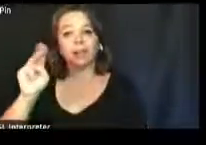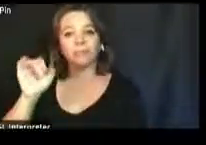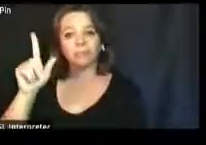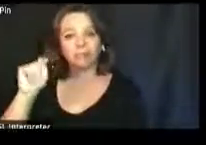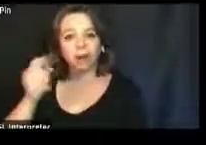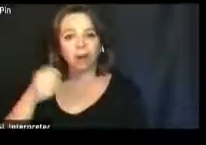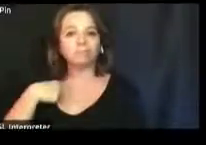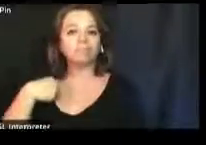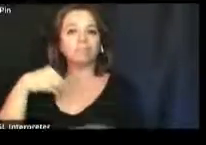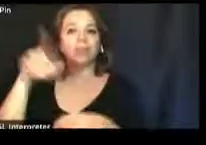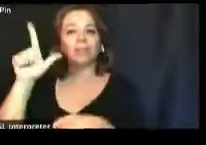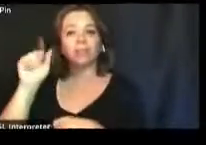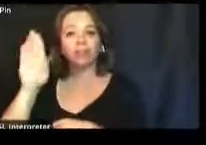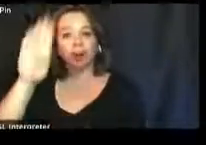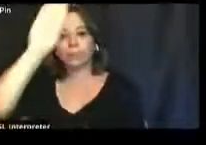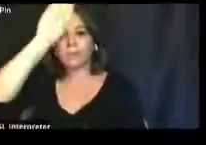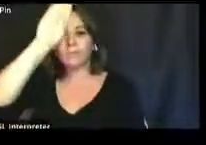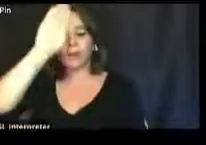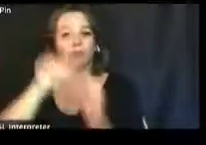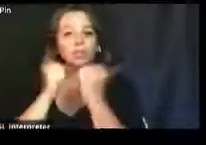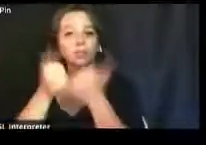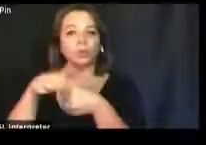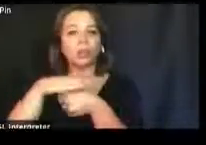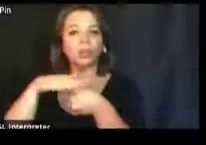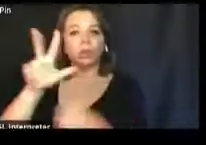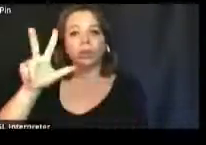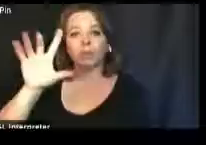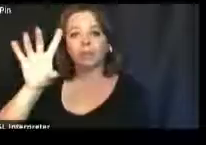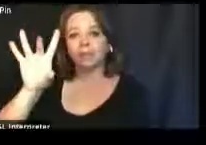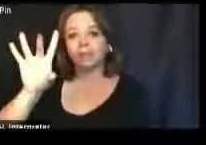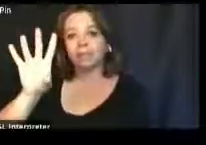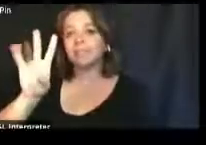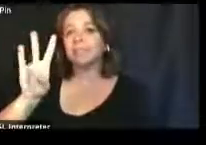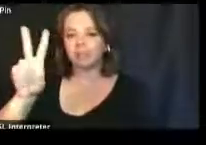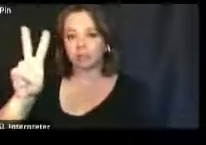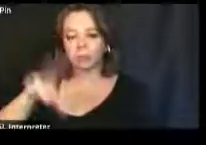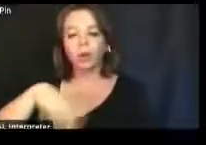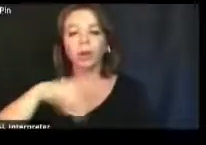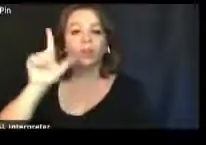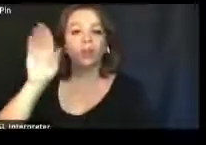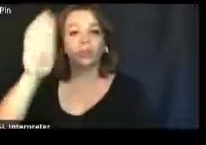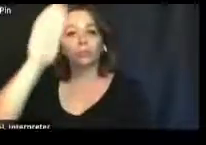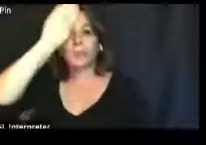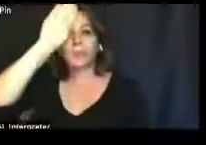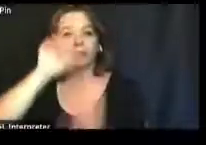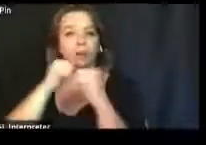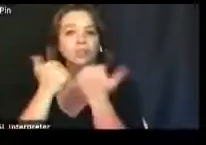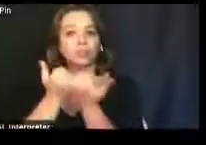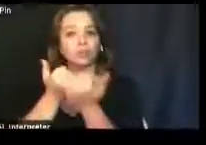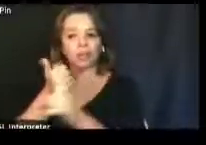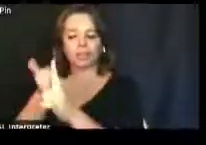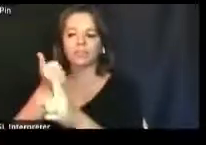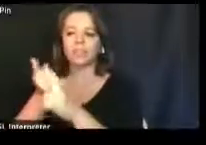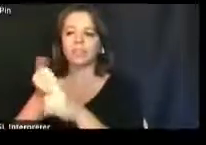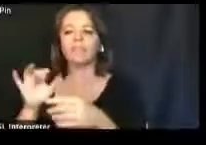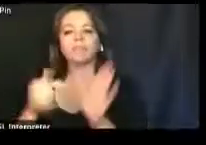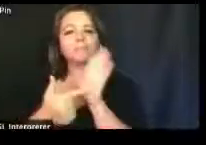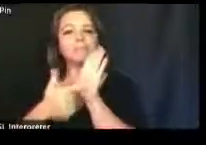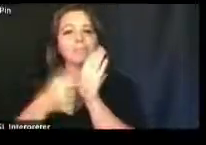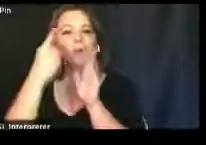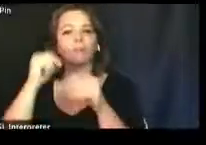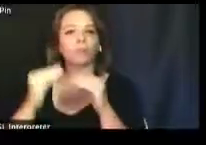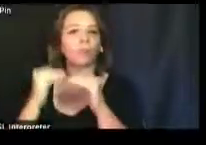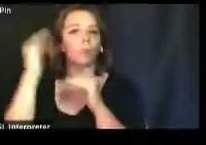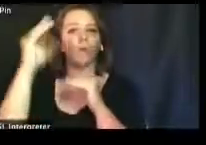Firefighters Association, Local 372. The Long Beach Firefighters Association serves as the voice of over 400